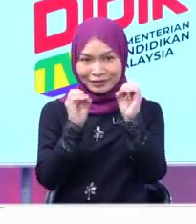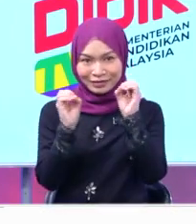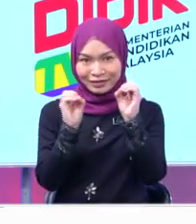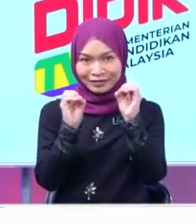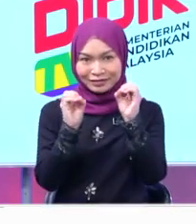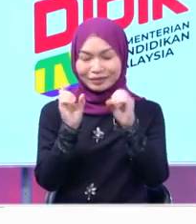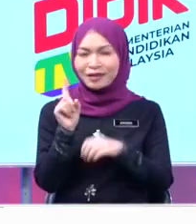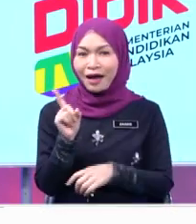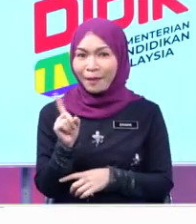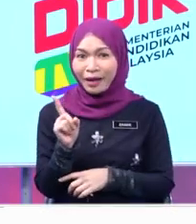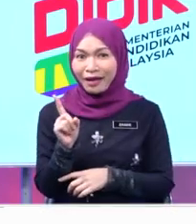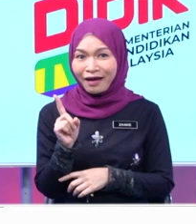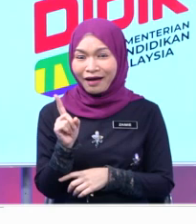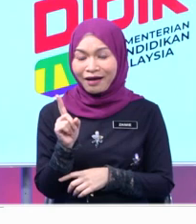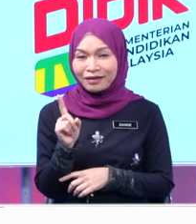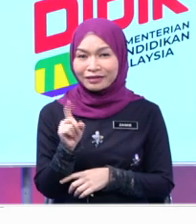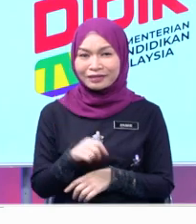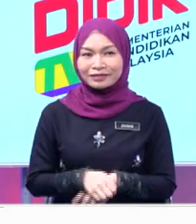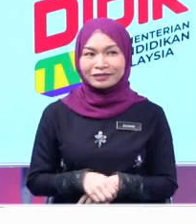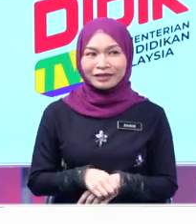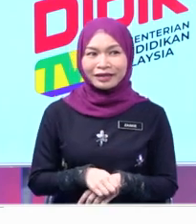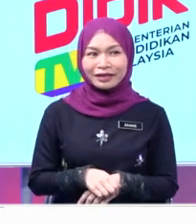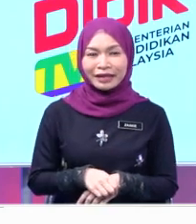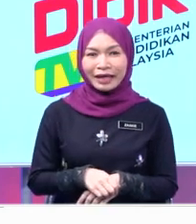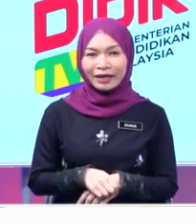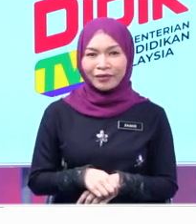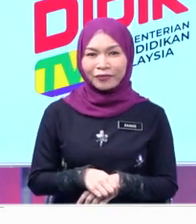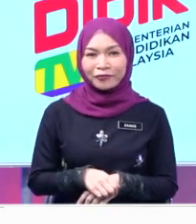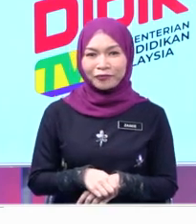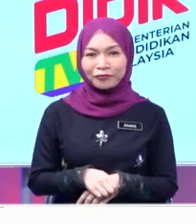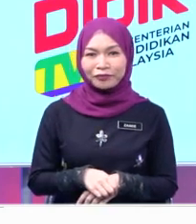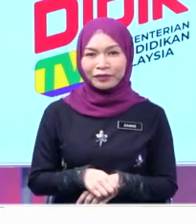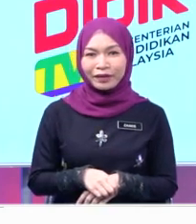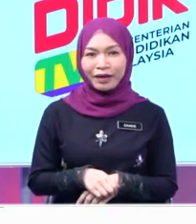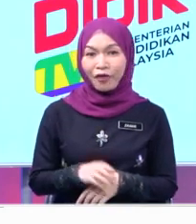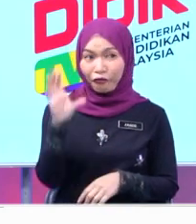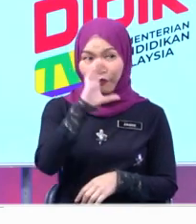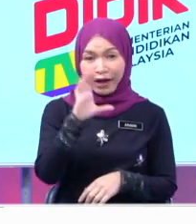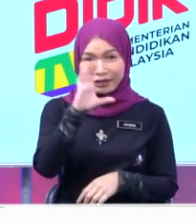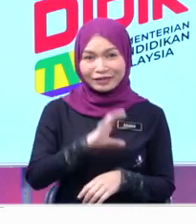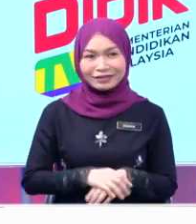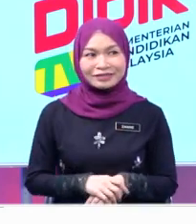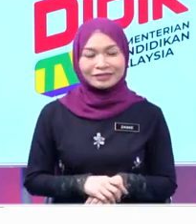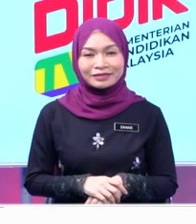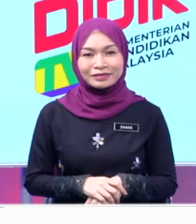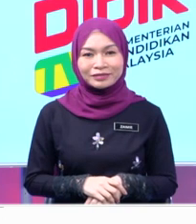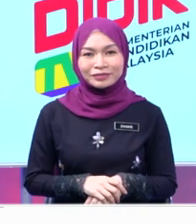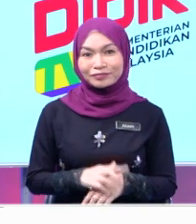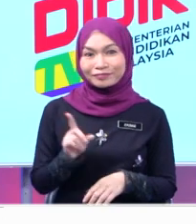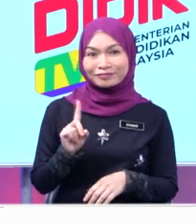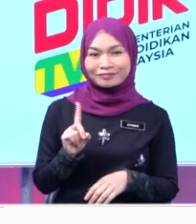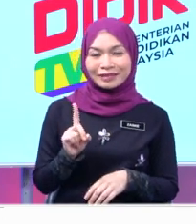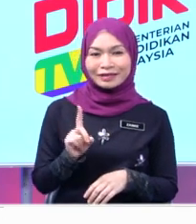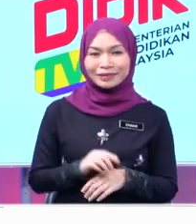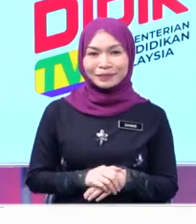opening paragraph. Okay. I'll just give some clues. There are 3 punctuation marks that are